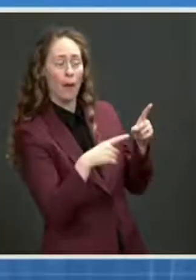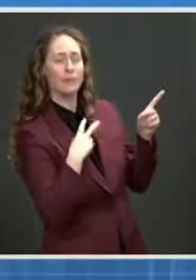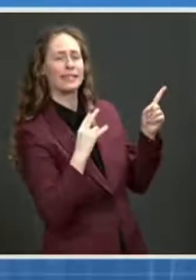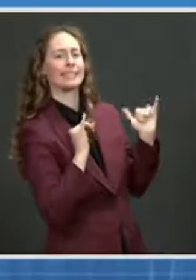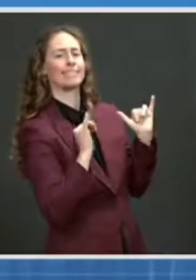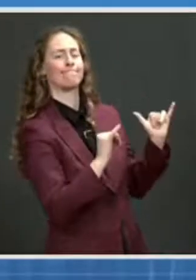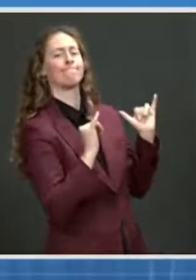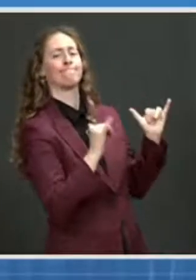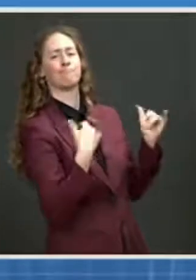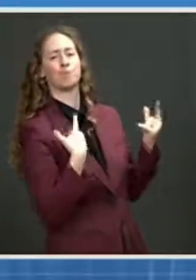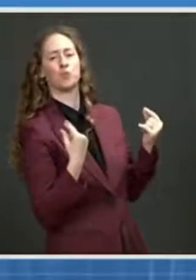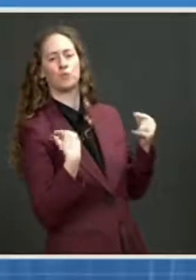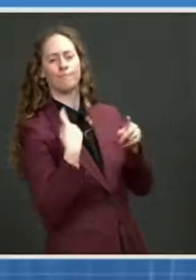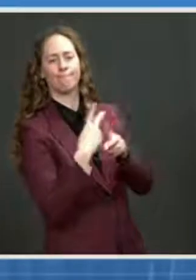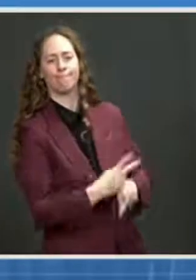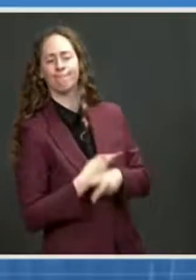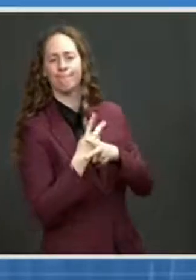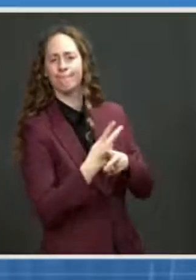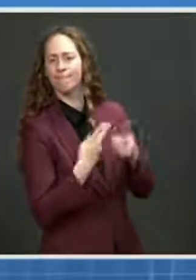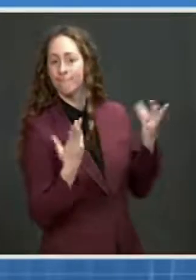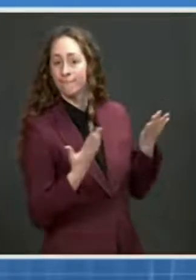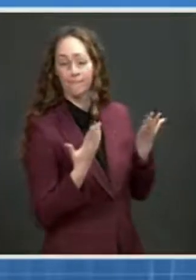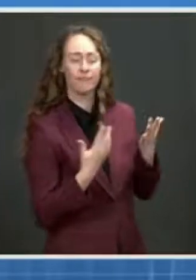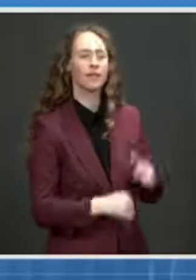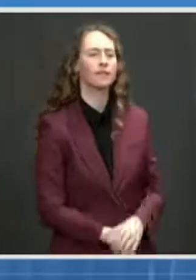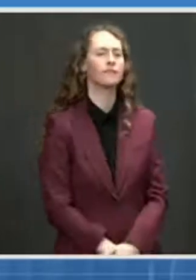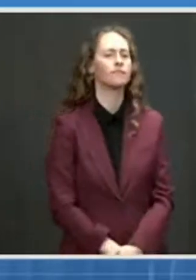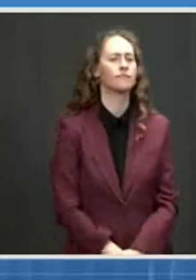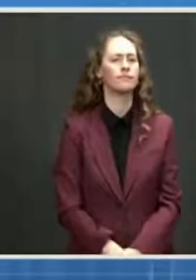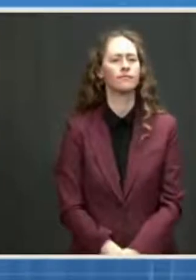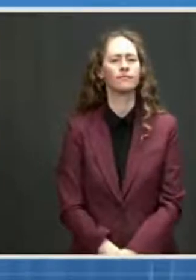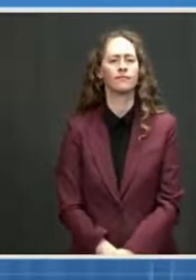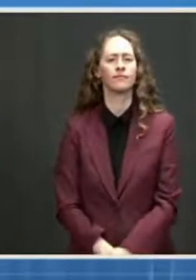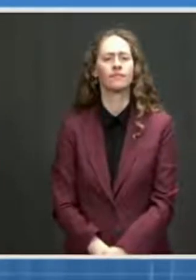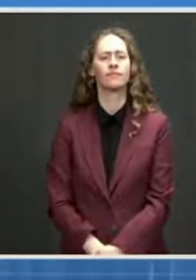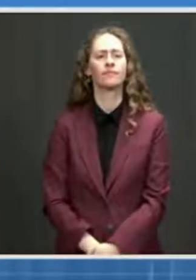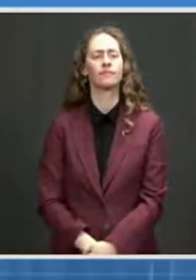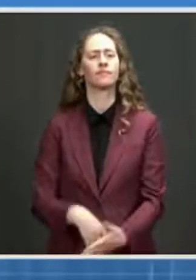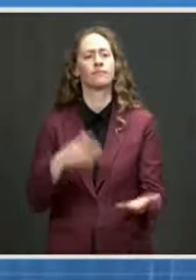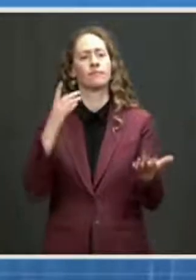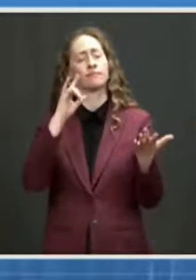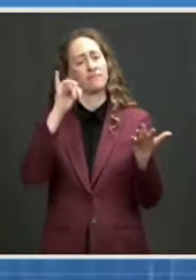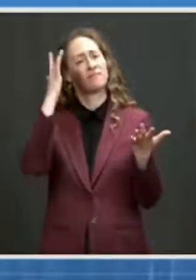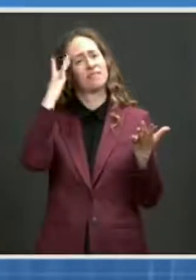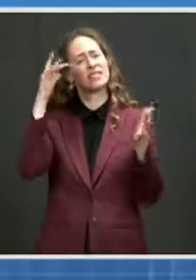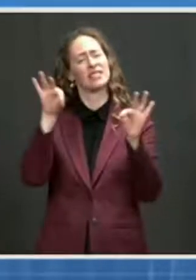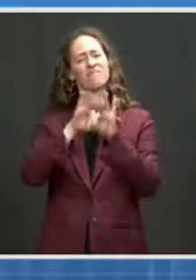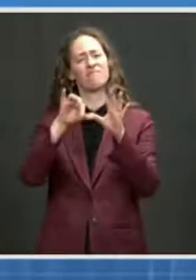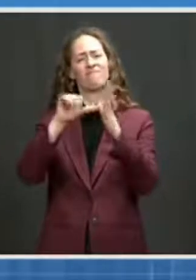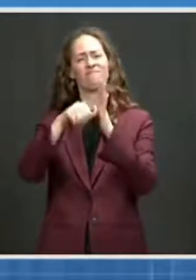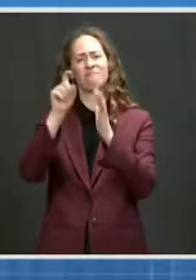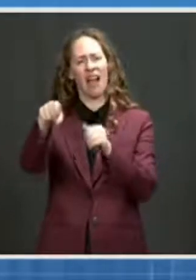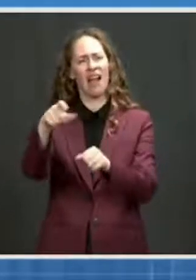always getting back to the situation of why it's so important to be vaccinated. In the UK, the